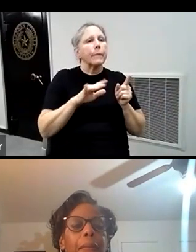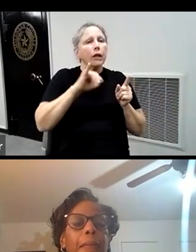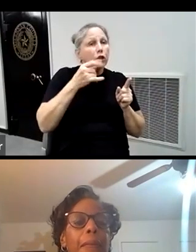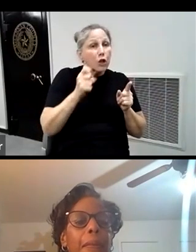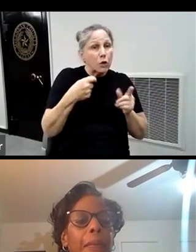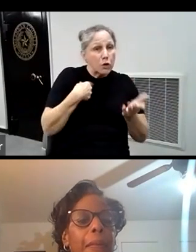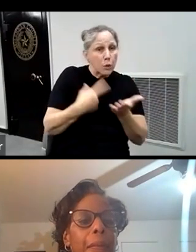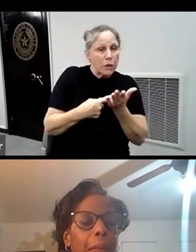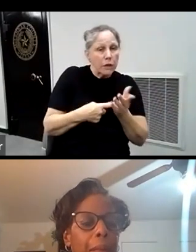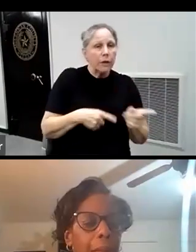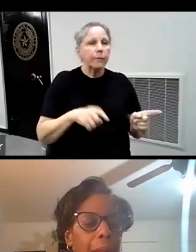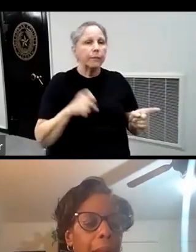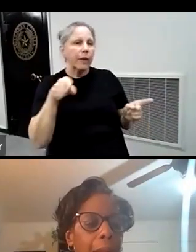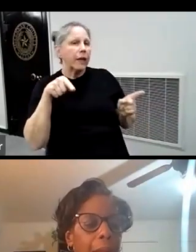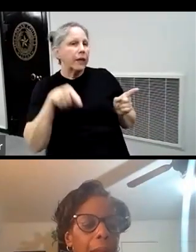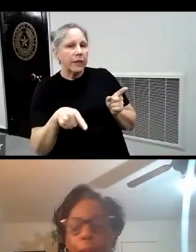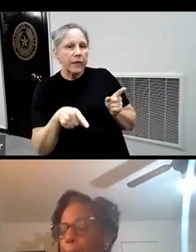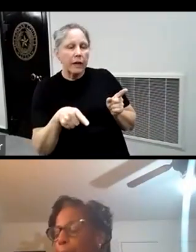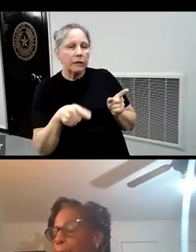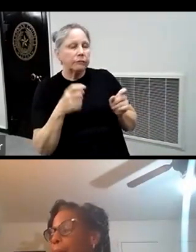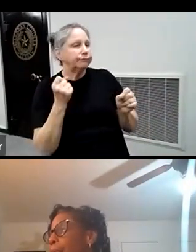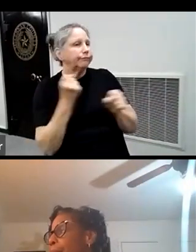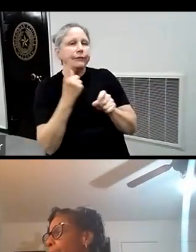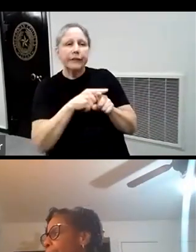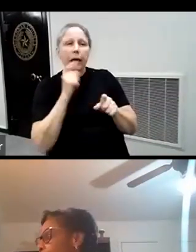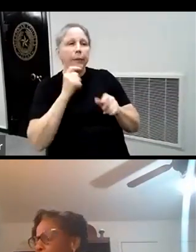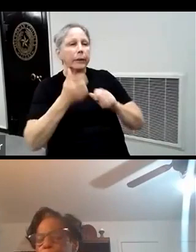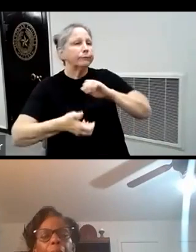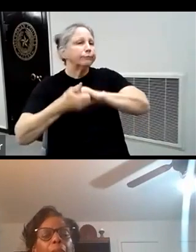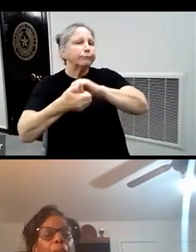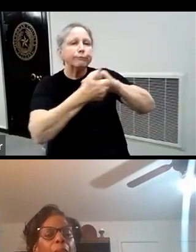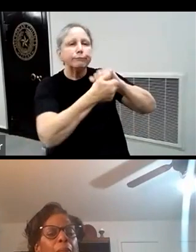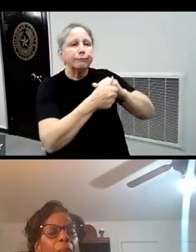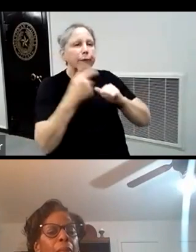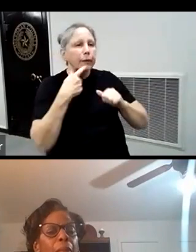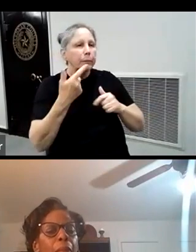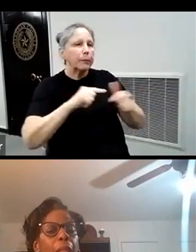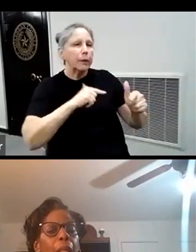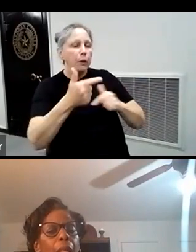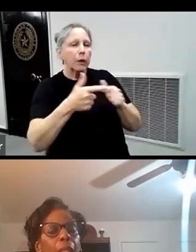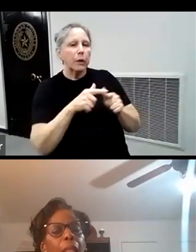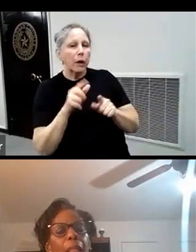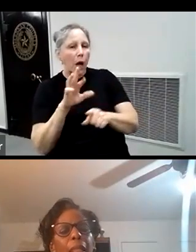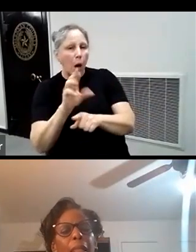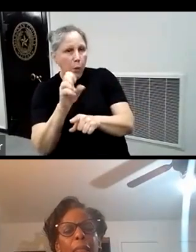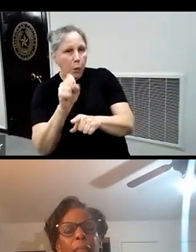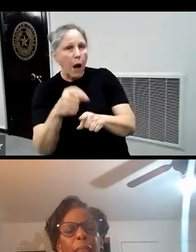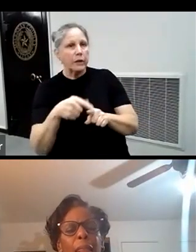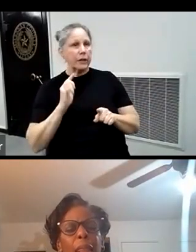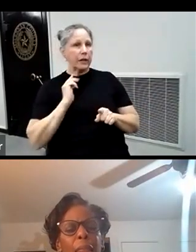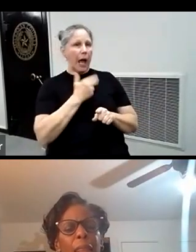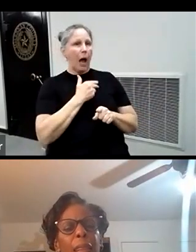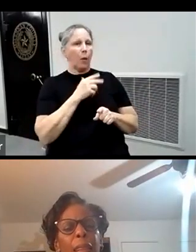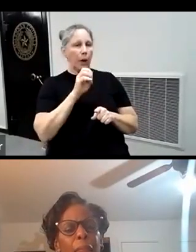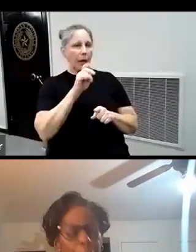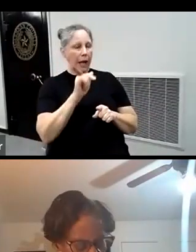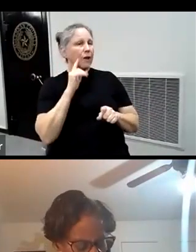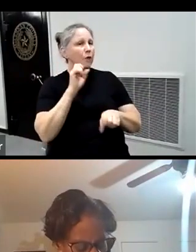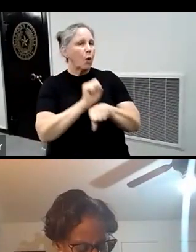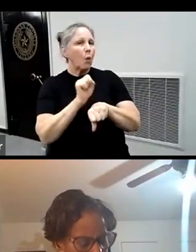Jones. This is just an interlocal agreement with the city of Ross for some